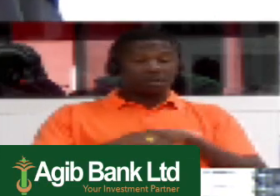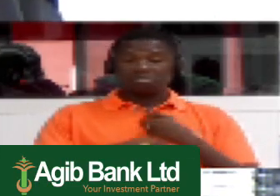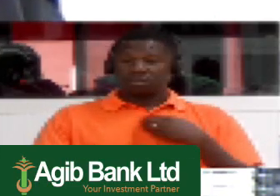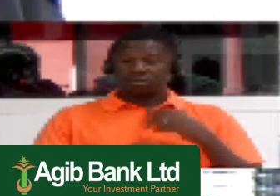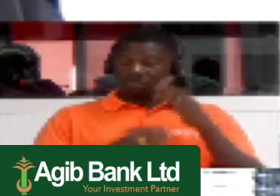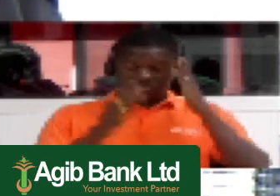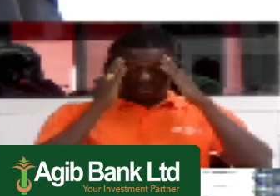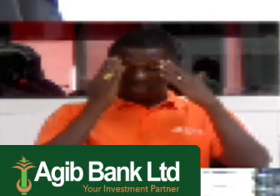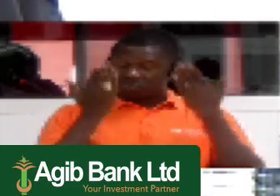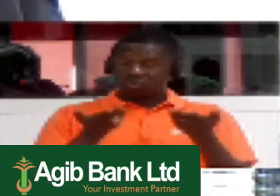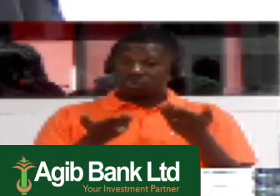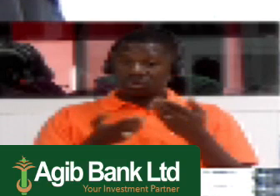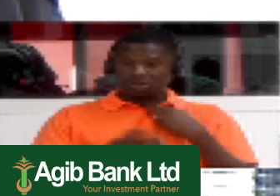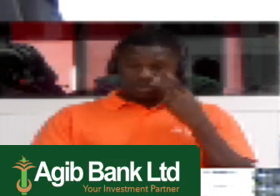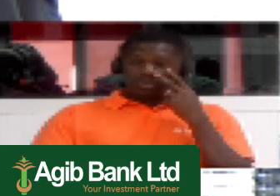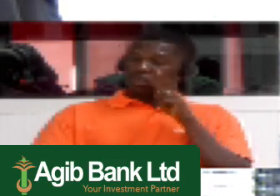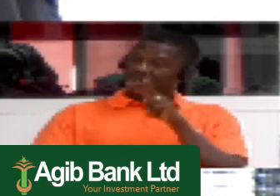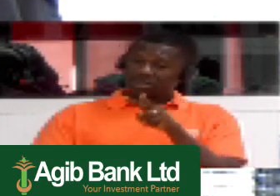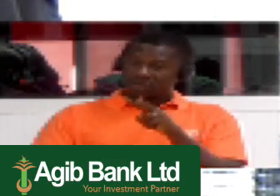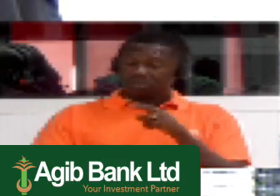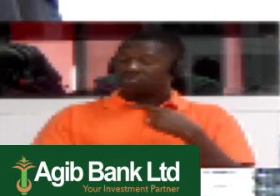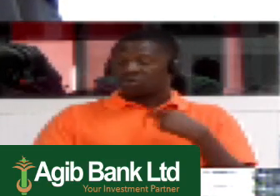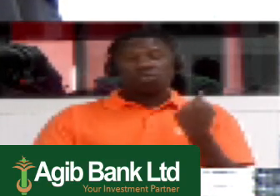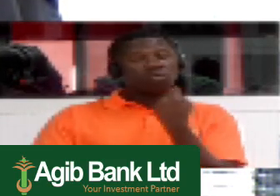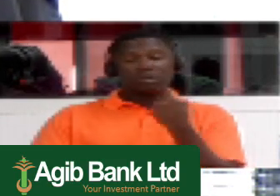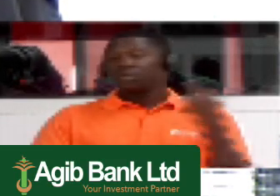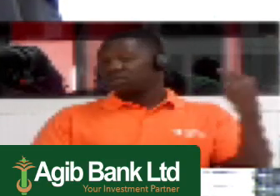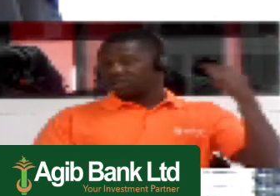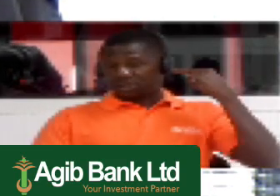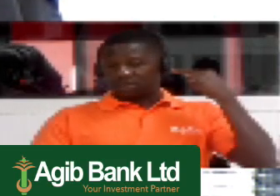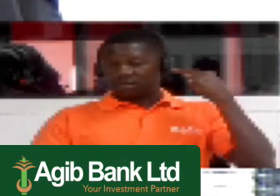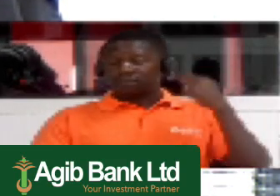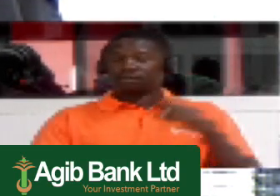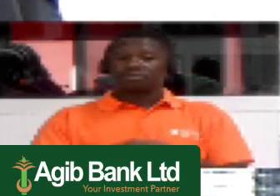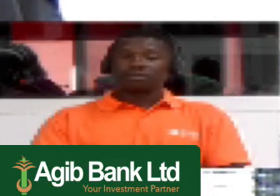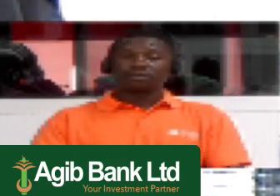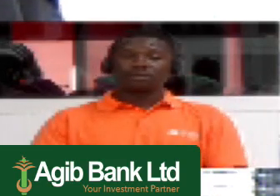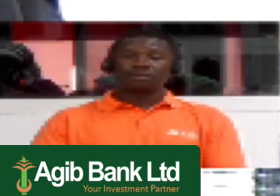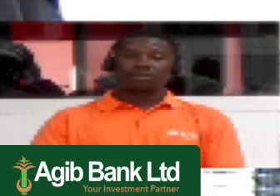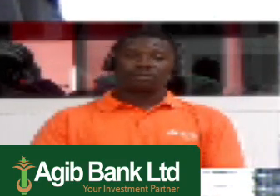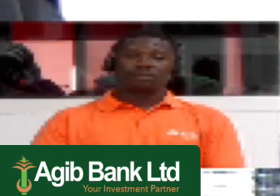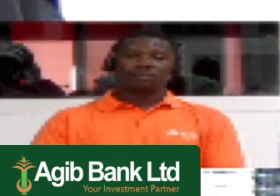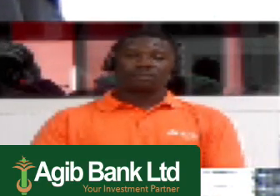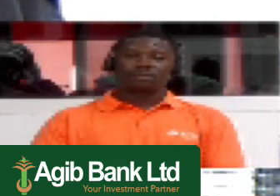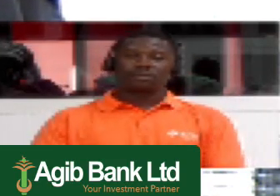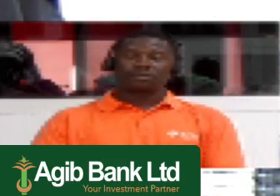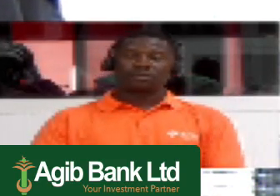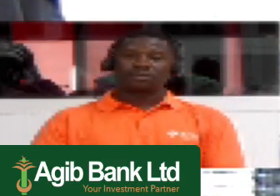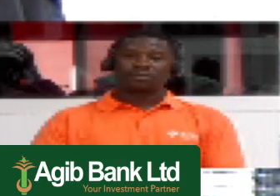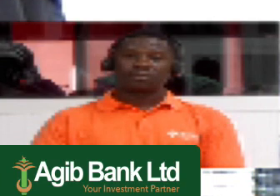that time, I could not attest to that. I could not also verify that information, but